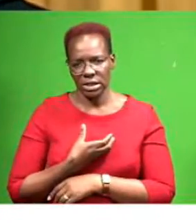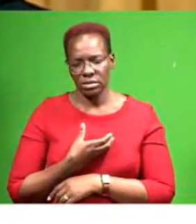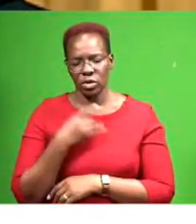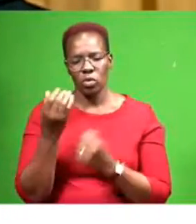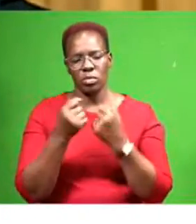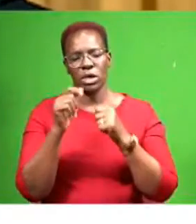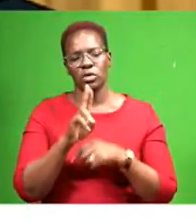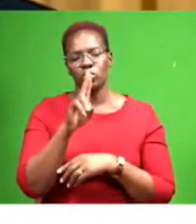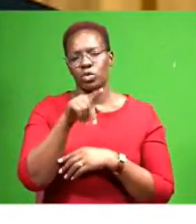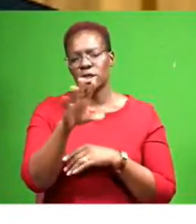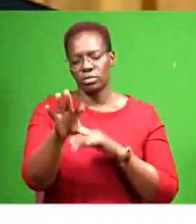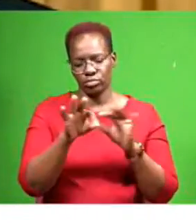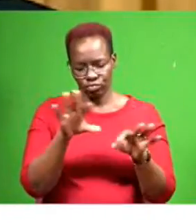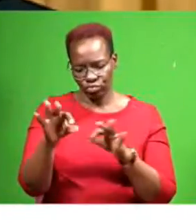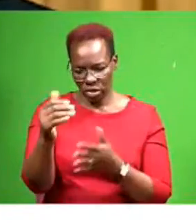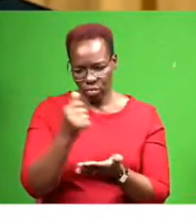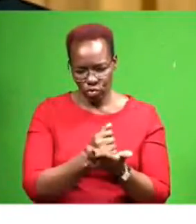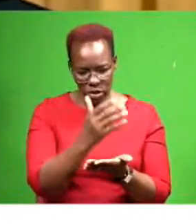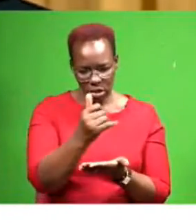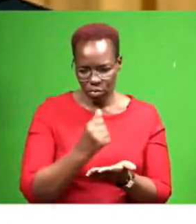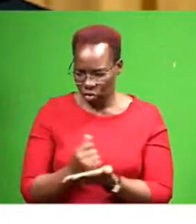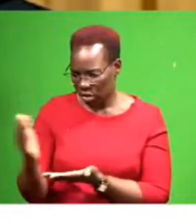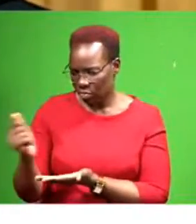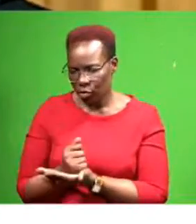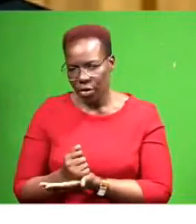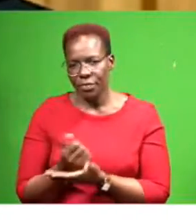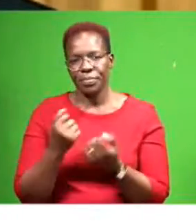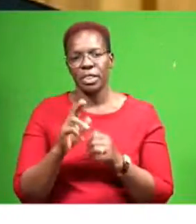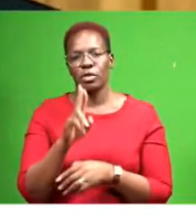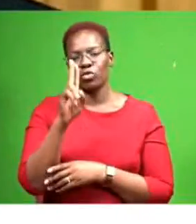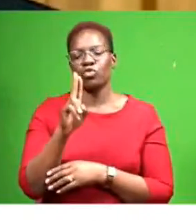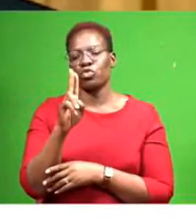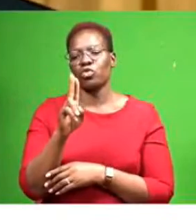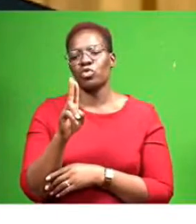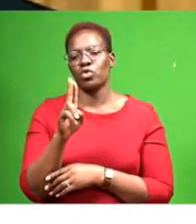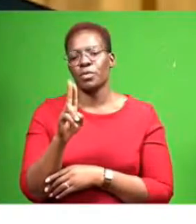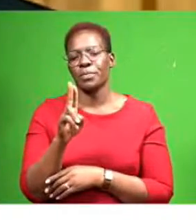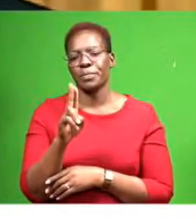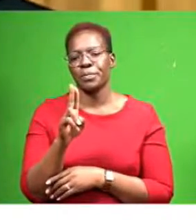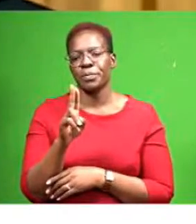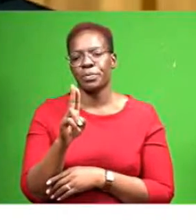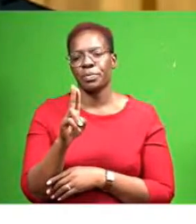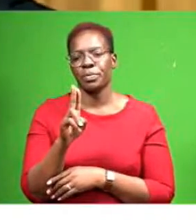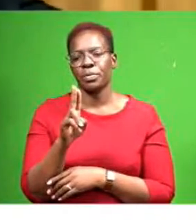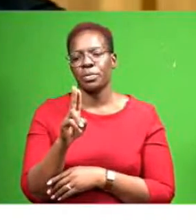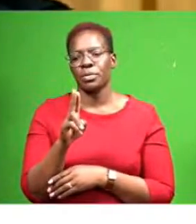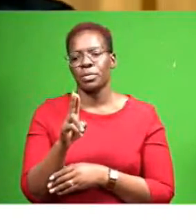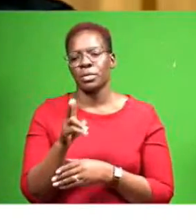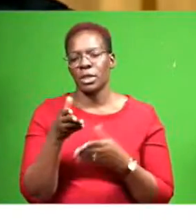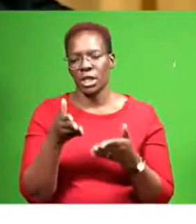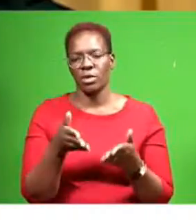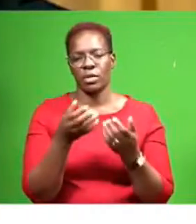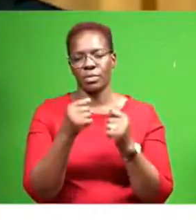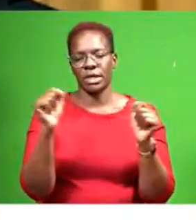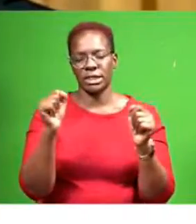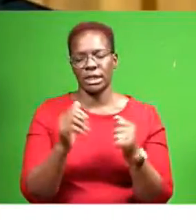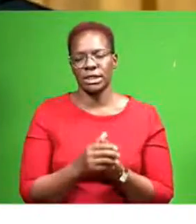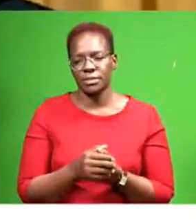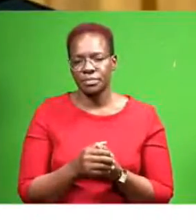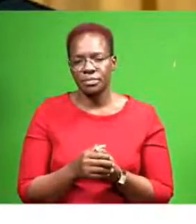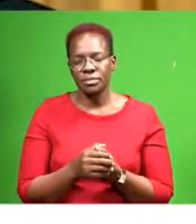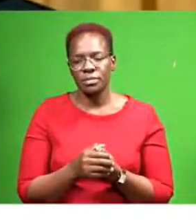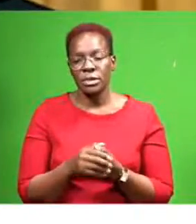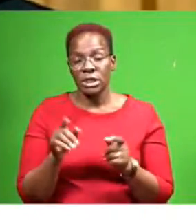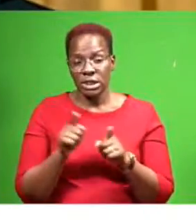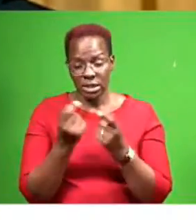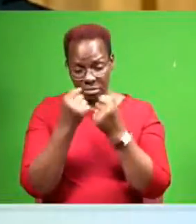the President, Bbi Kenyatta, whom I refer to herein as the President. It is apparent that the